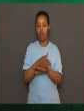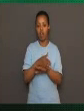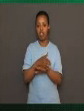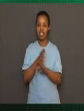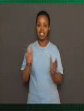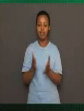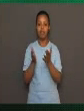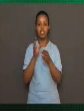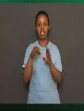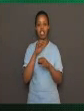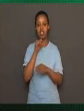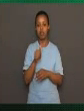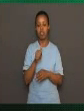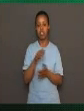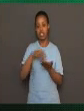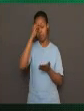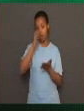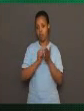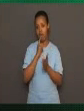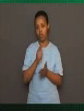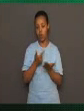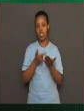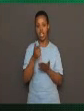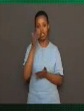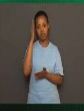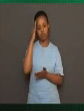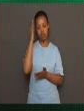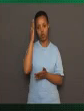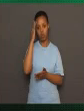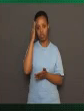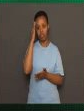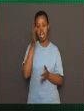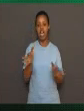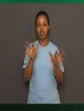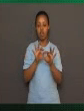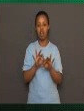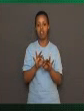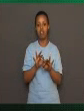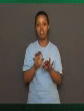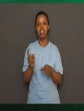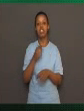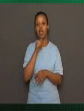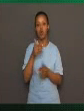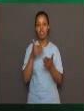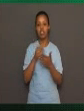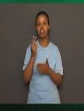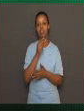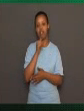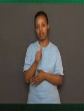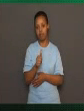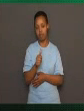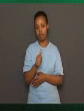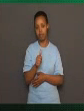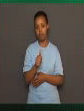reinforcement, but does not use that knowledge until it is needed at a later time.